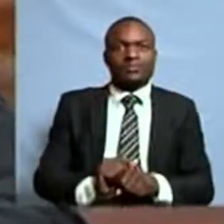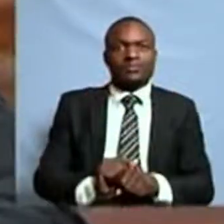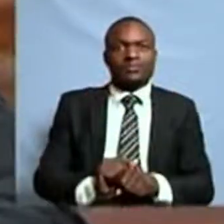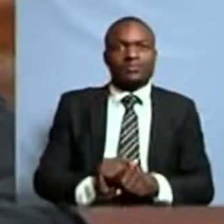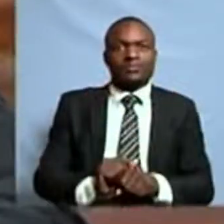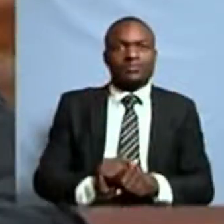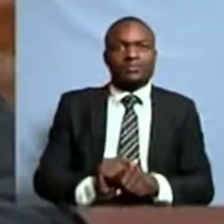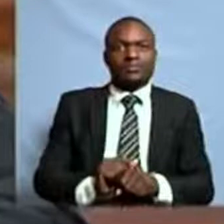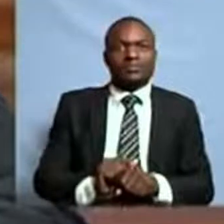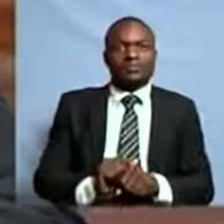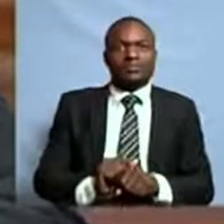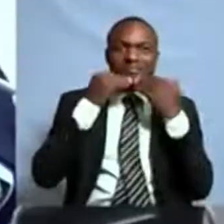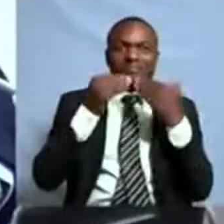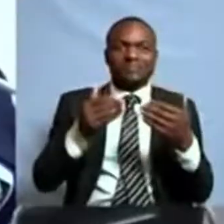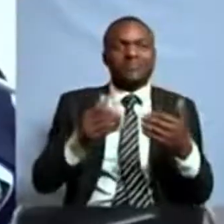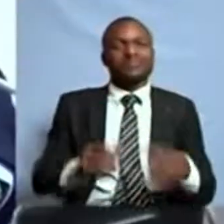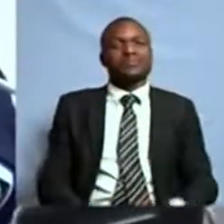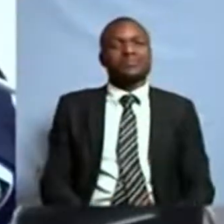Thank you.